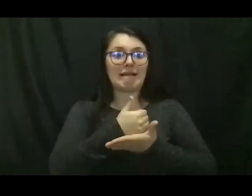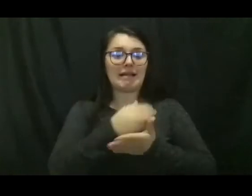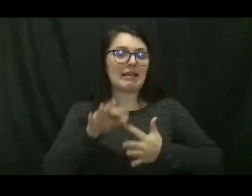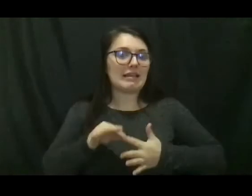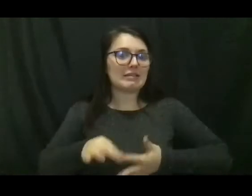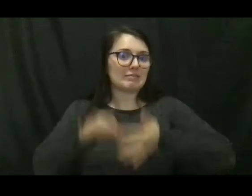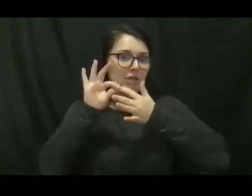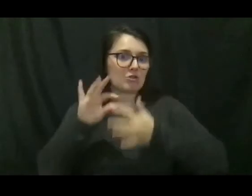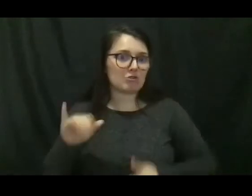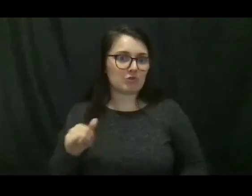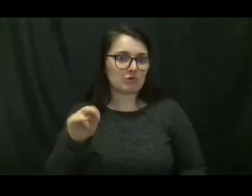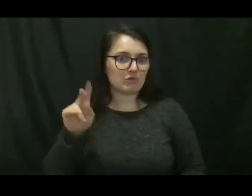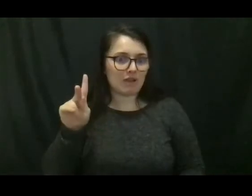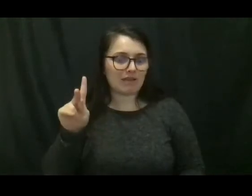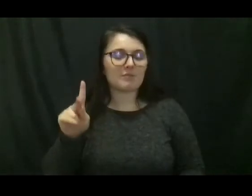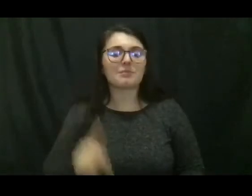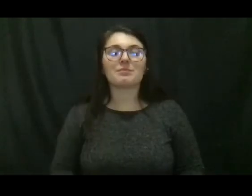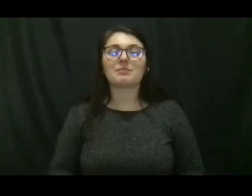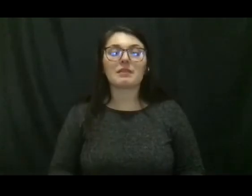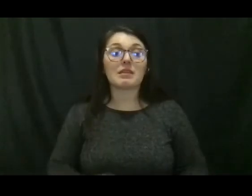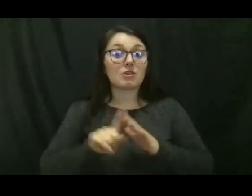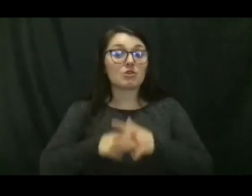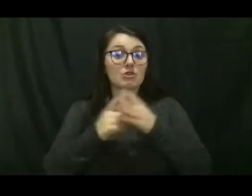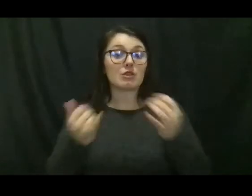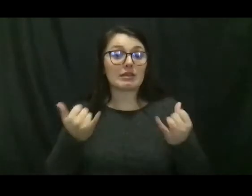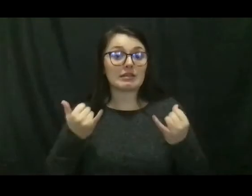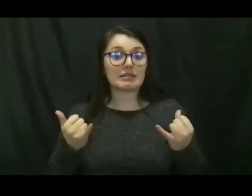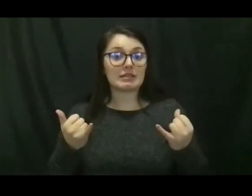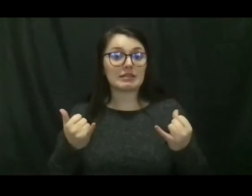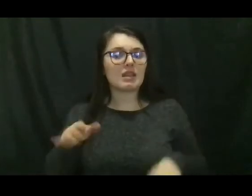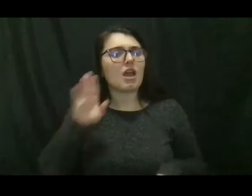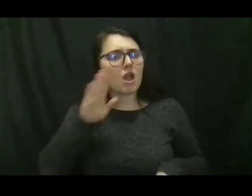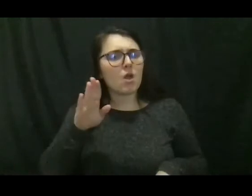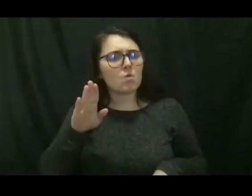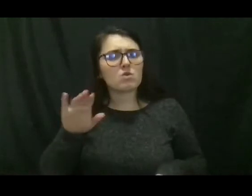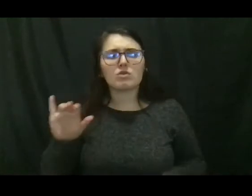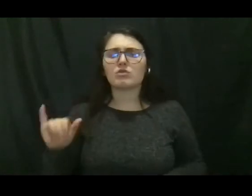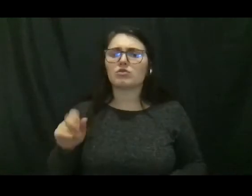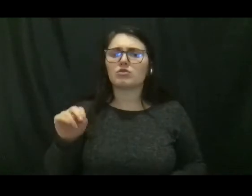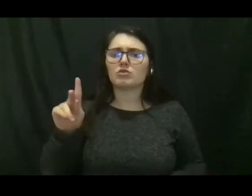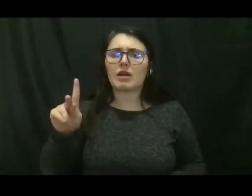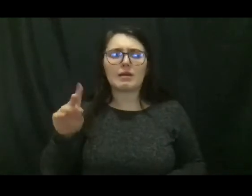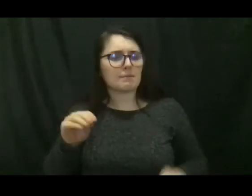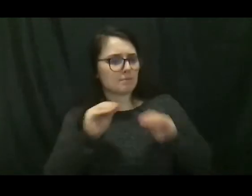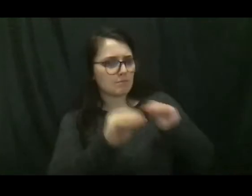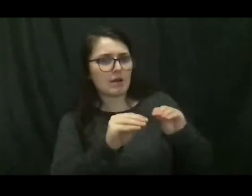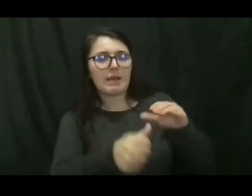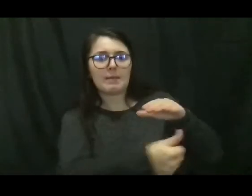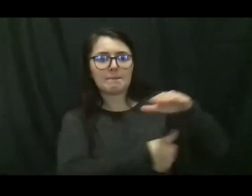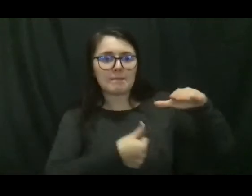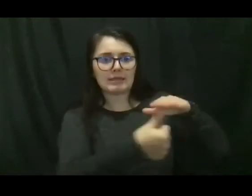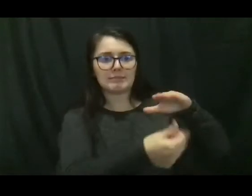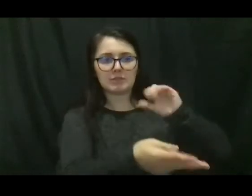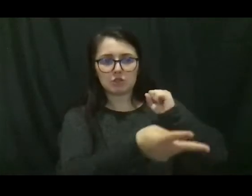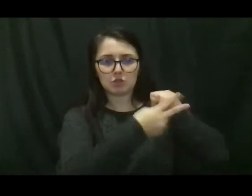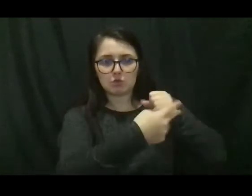junk. Starting today, we are going to put our useful junk carefully in the basement storage room, except maybe